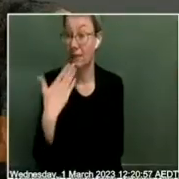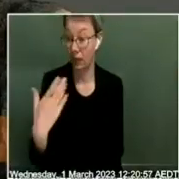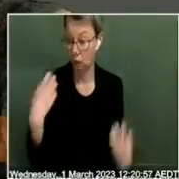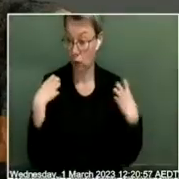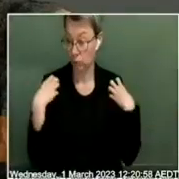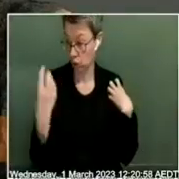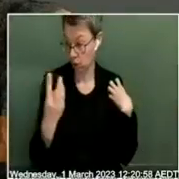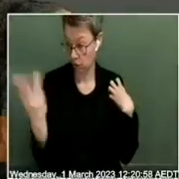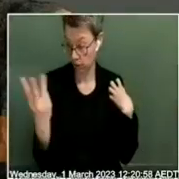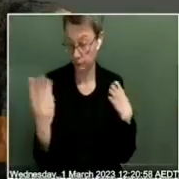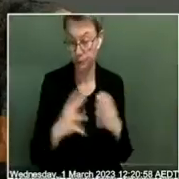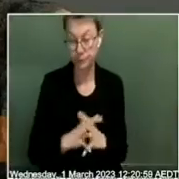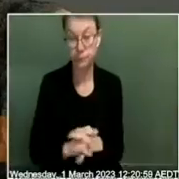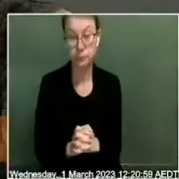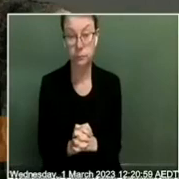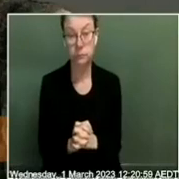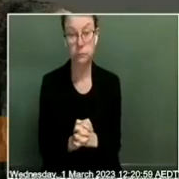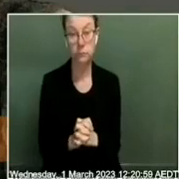That concludes the video evidence.